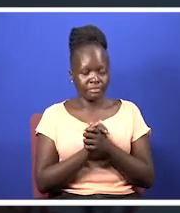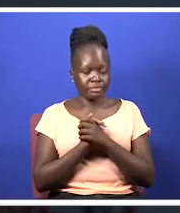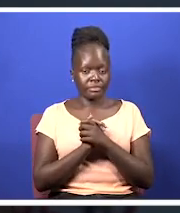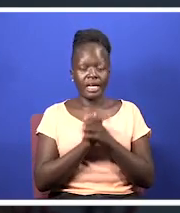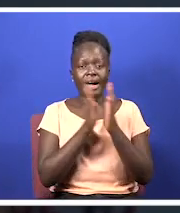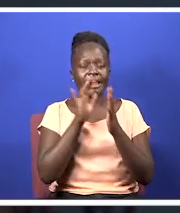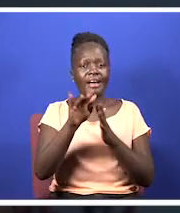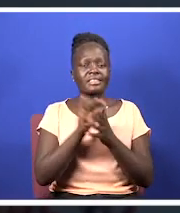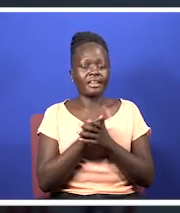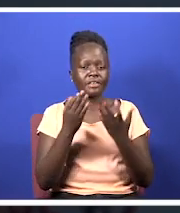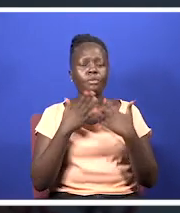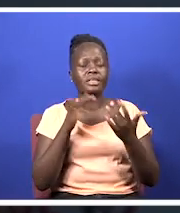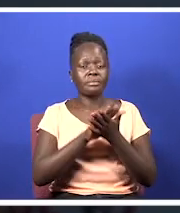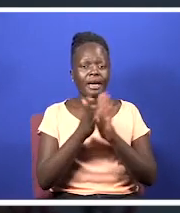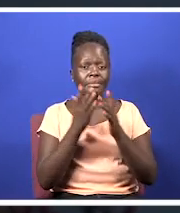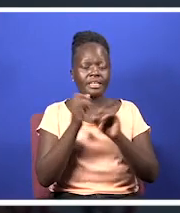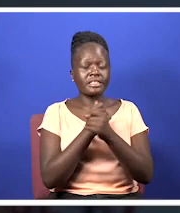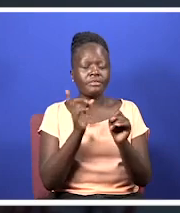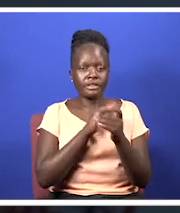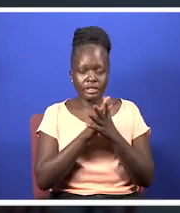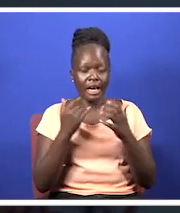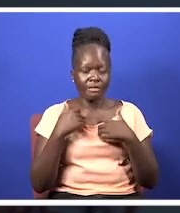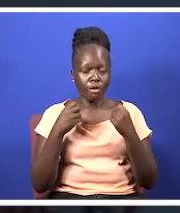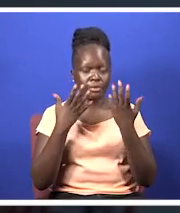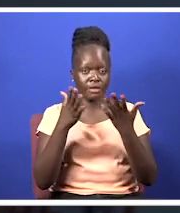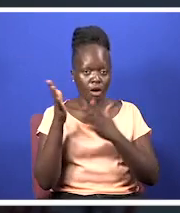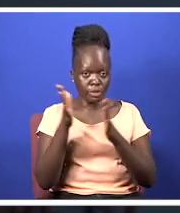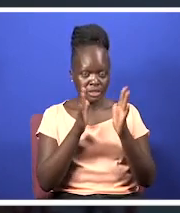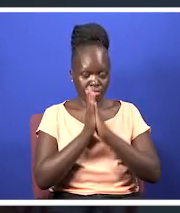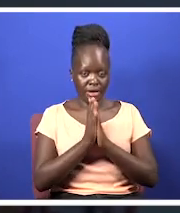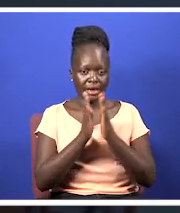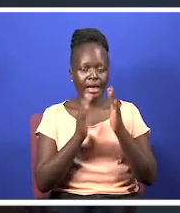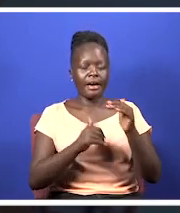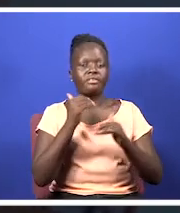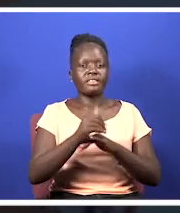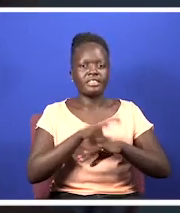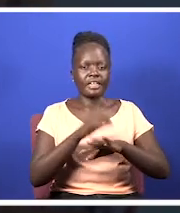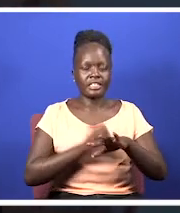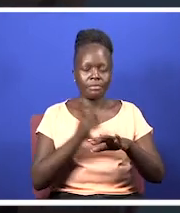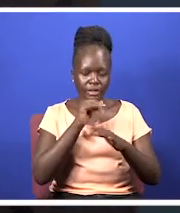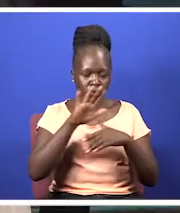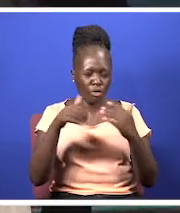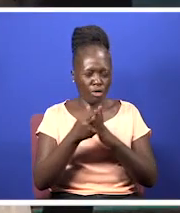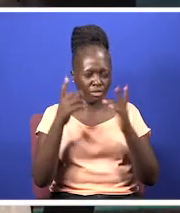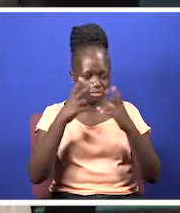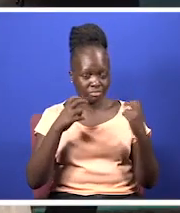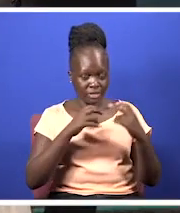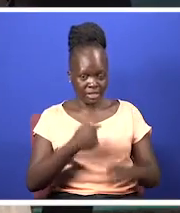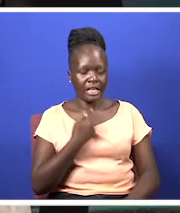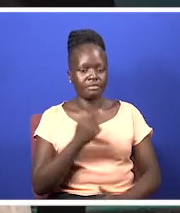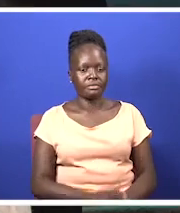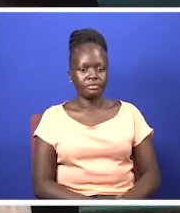And we ask that if you do want to consider that, we'll give you an opportunity in prayer after we have taken time to all examine